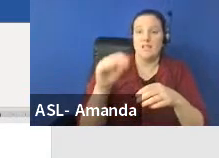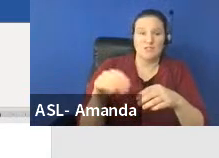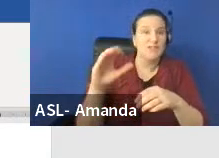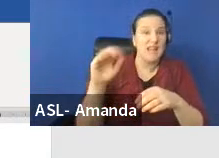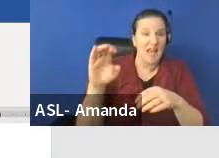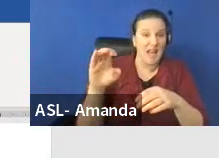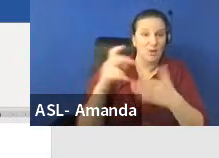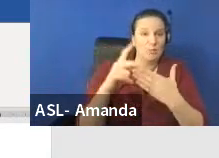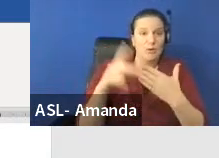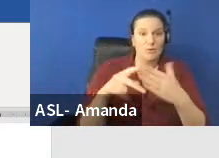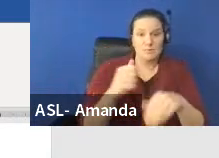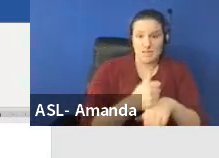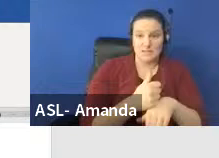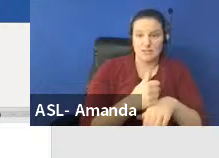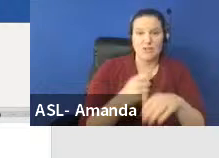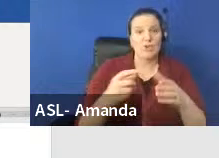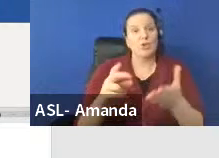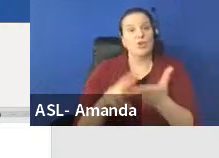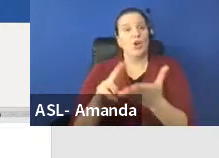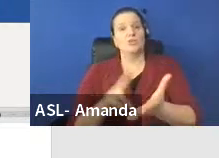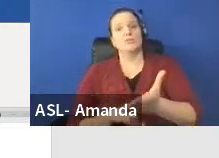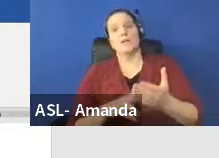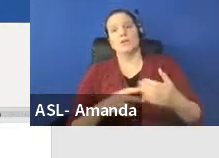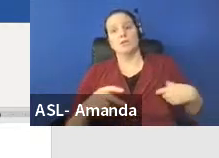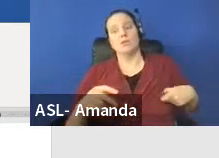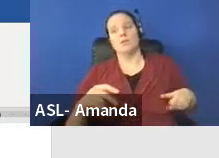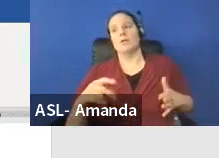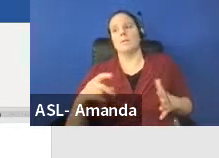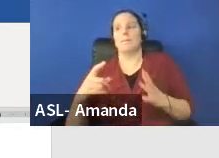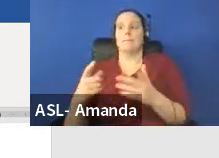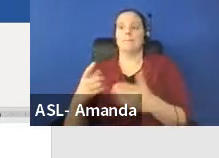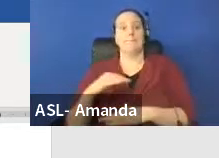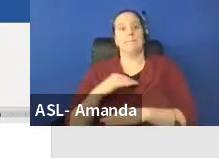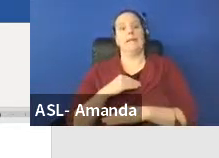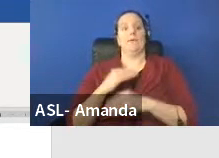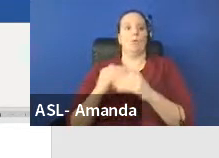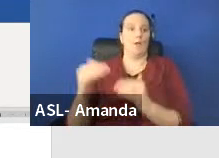sets that the contractors either meet or exceed